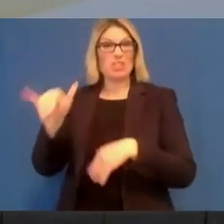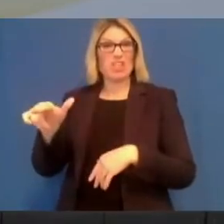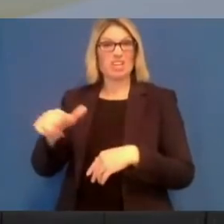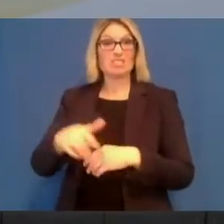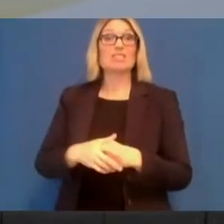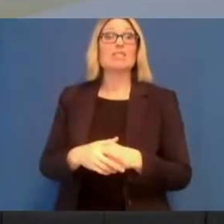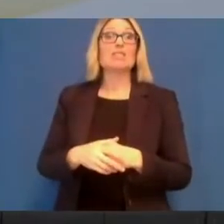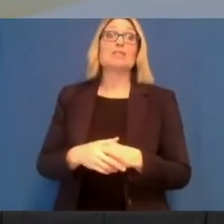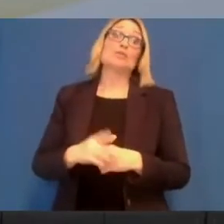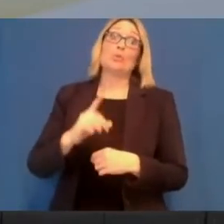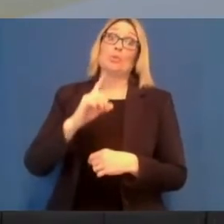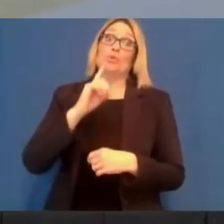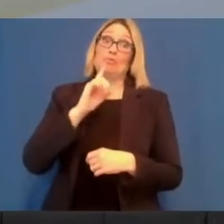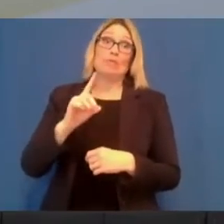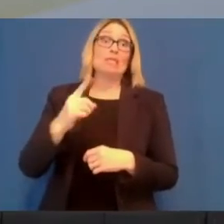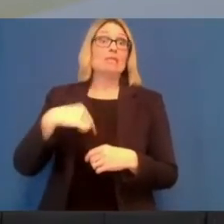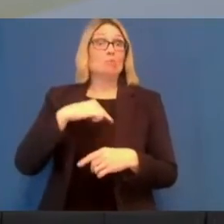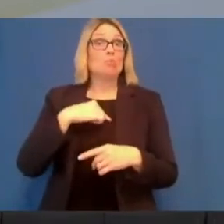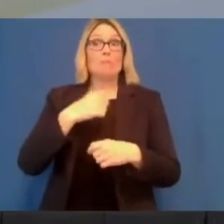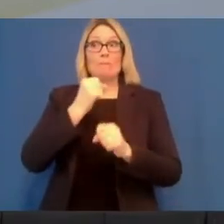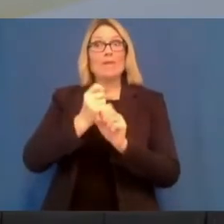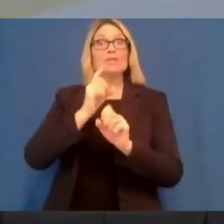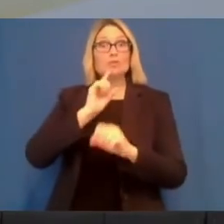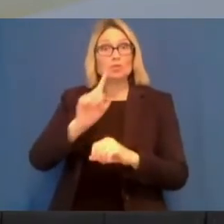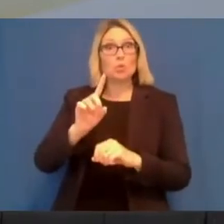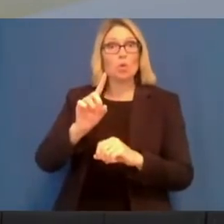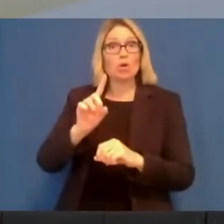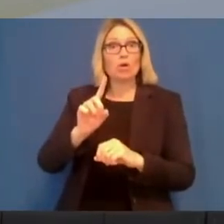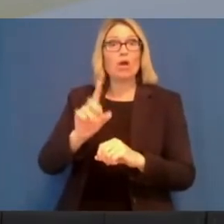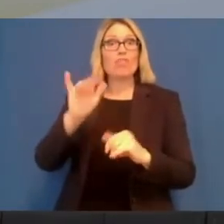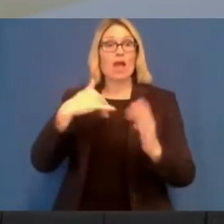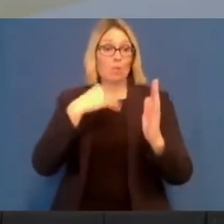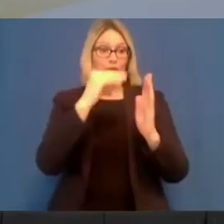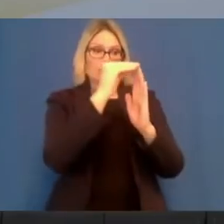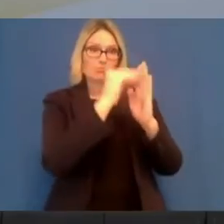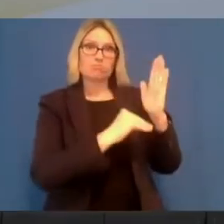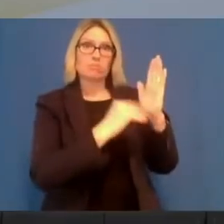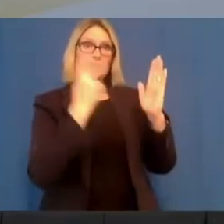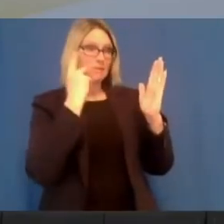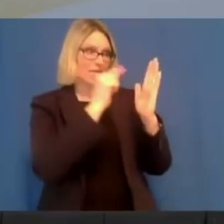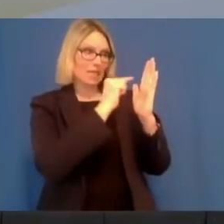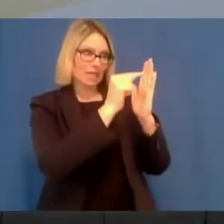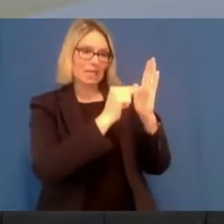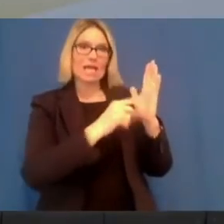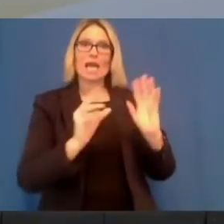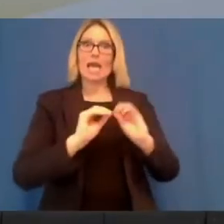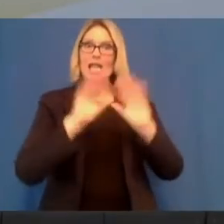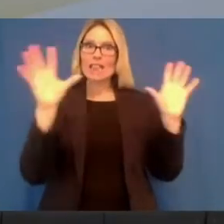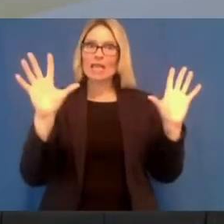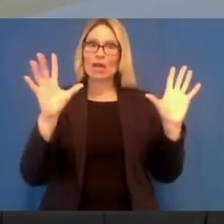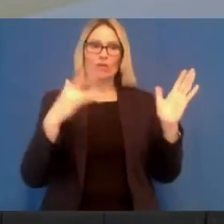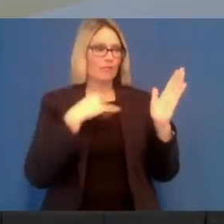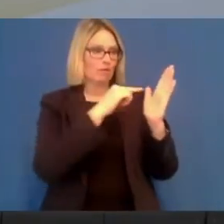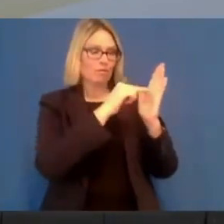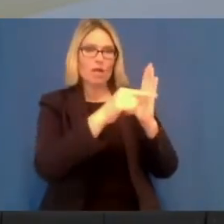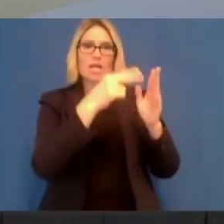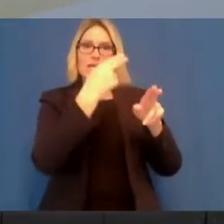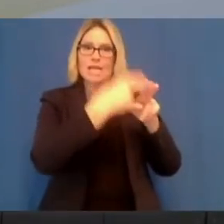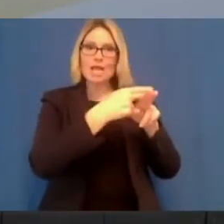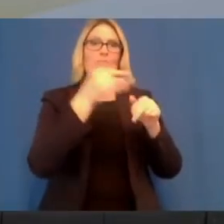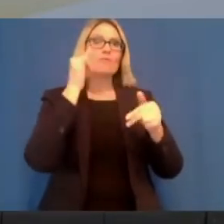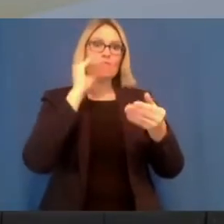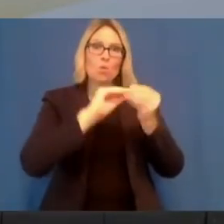but it's to make sure that it's in a format that we can be comfortable and confident in